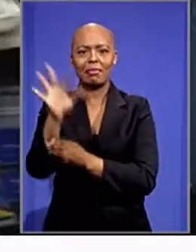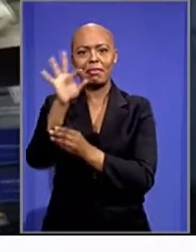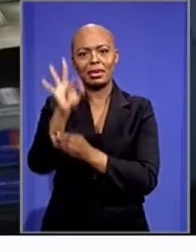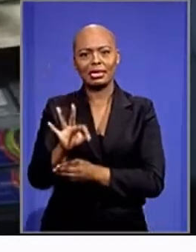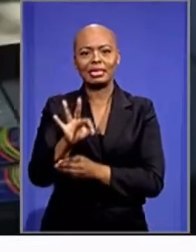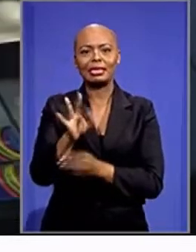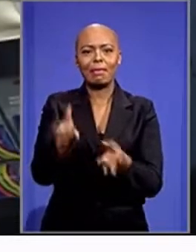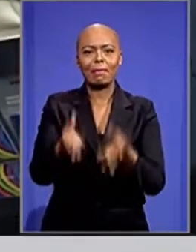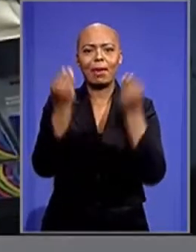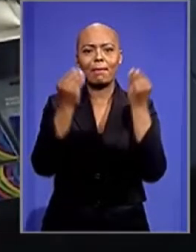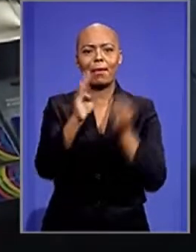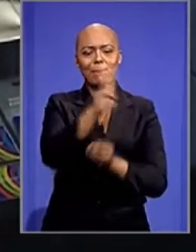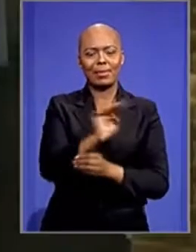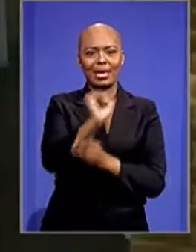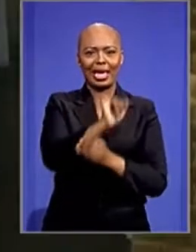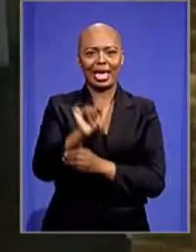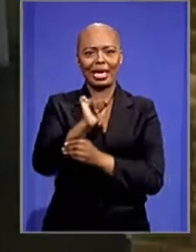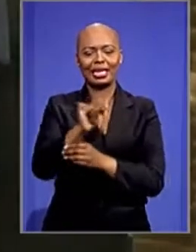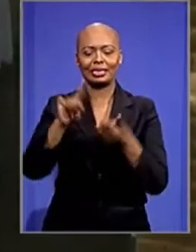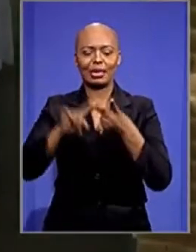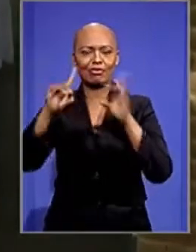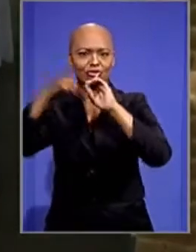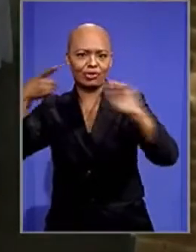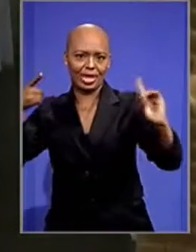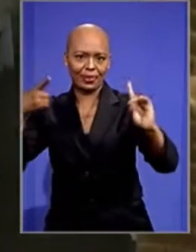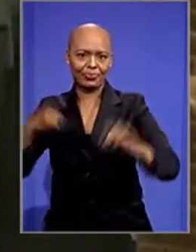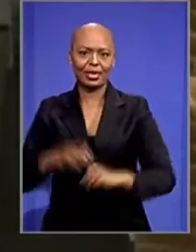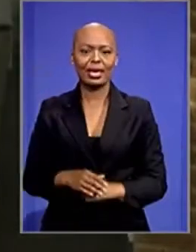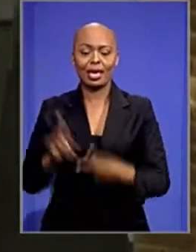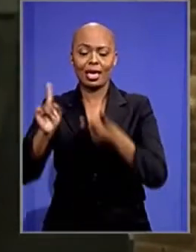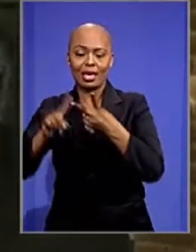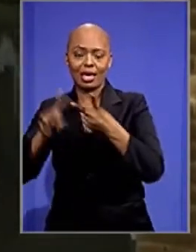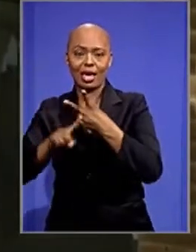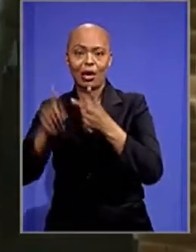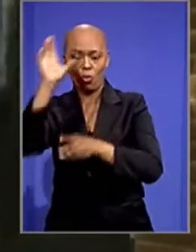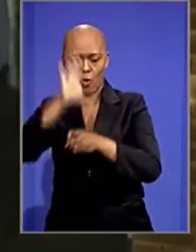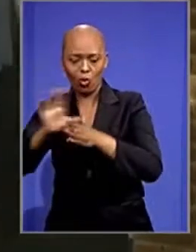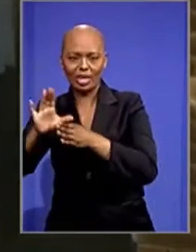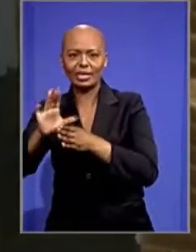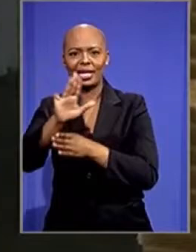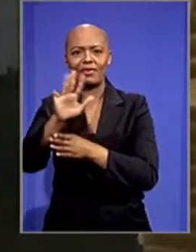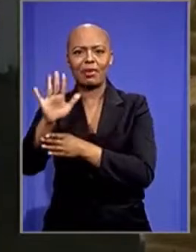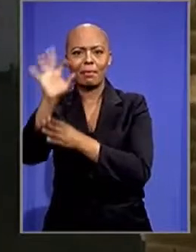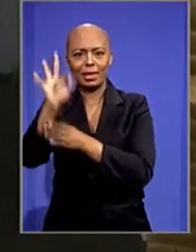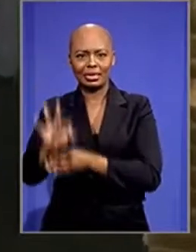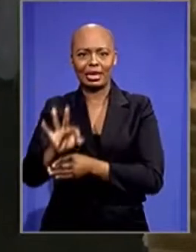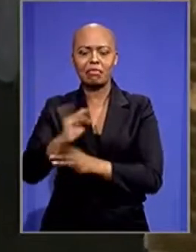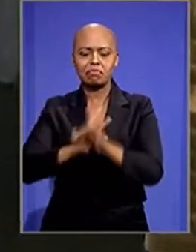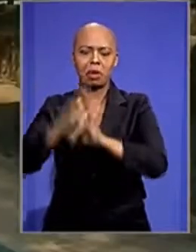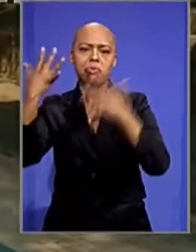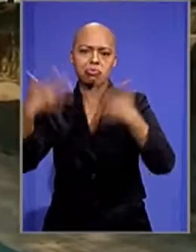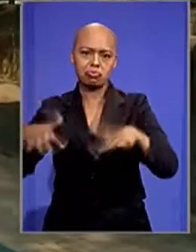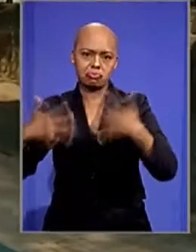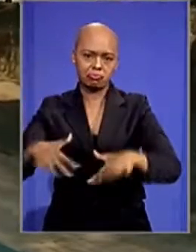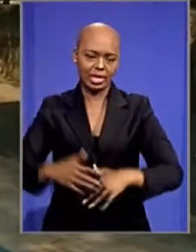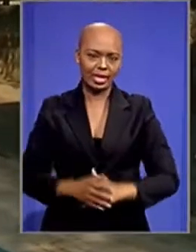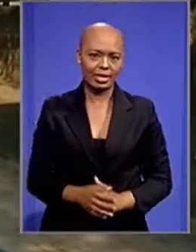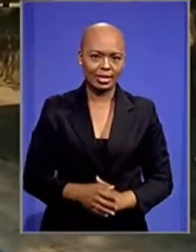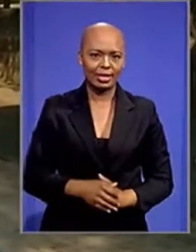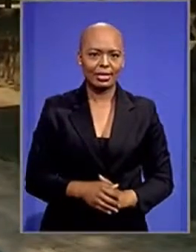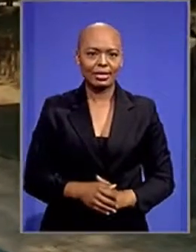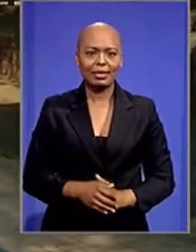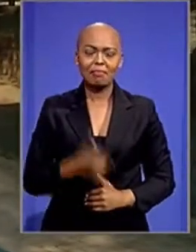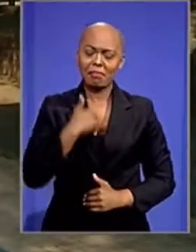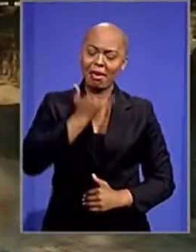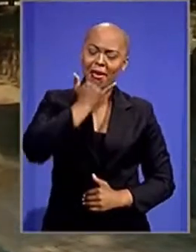bachelor degree Pennyrain College. Uplands College teng barutwana ba fumane 95% e ba pasitseng ka yona. I'm very happy with my